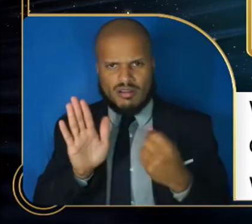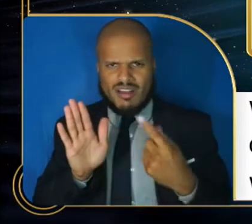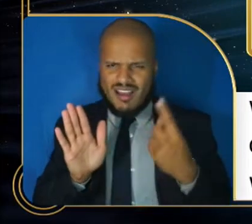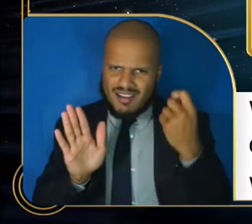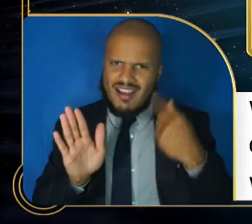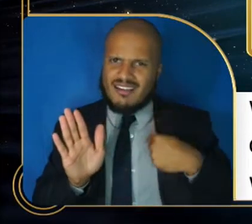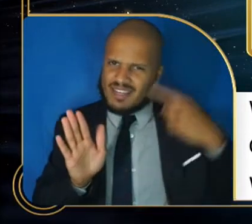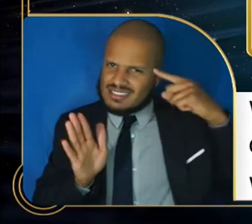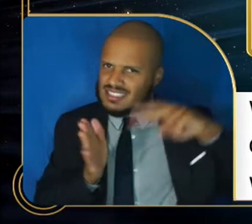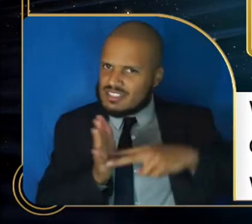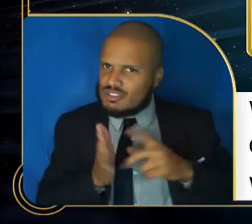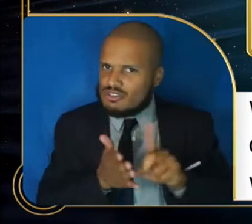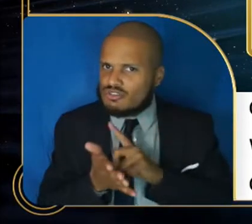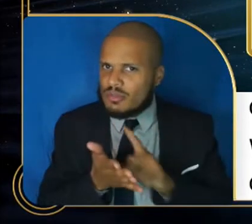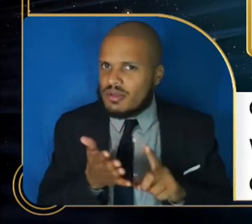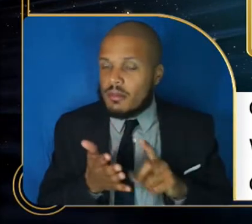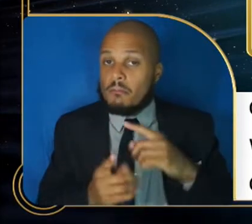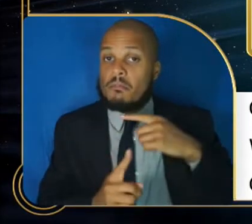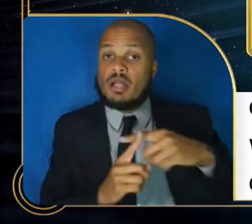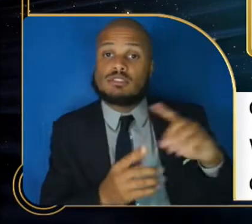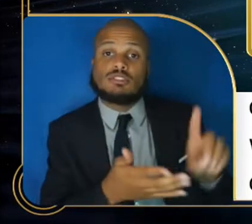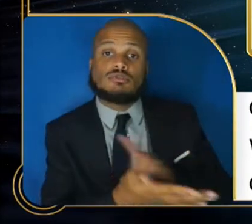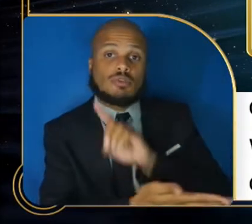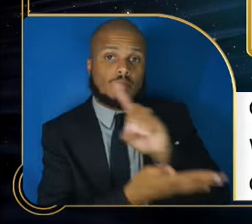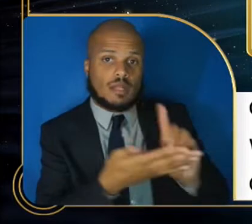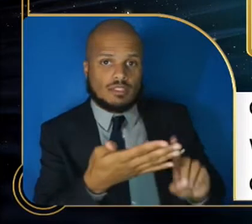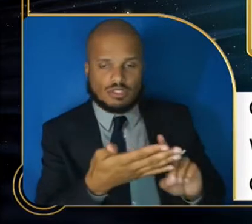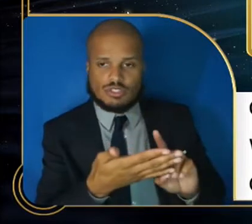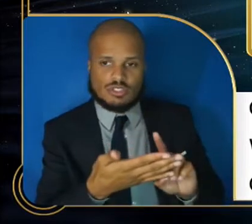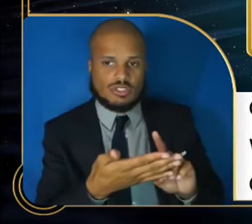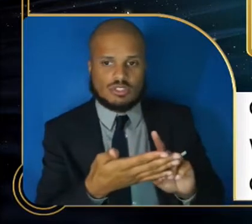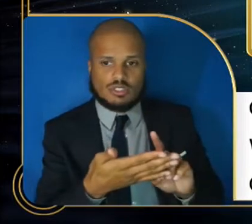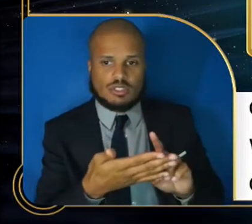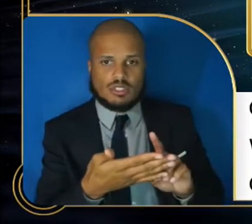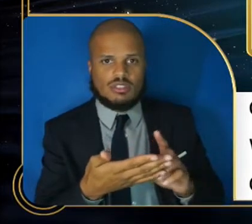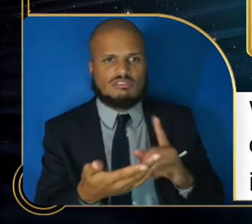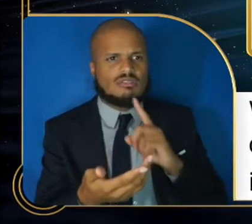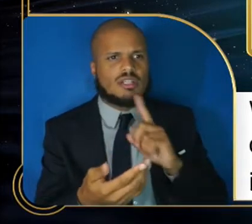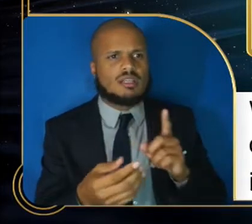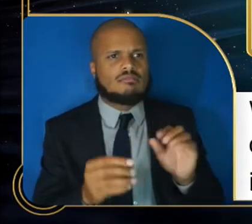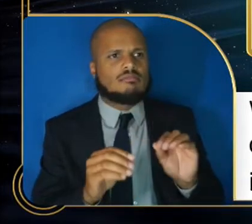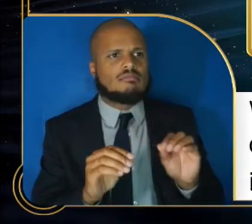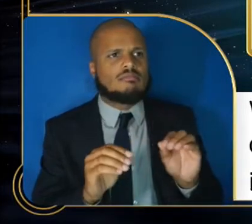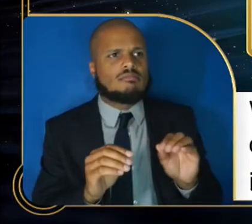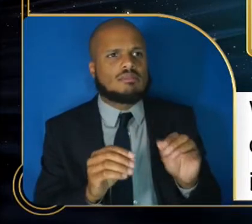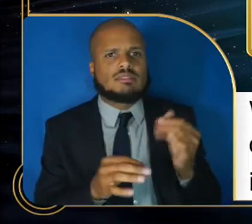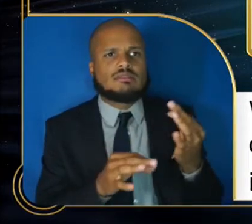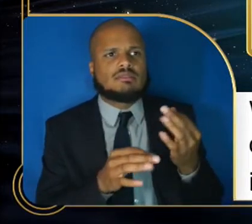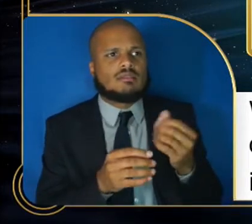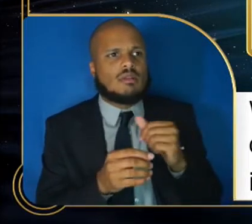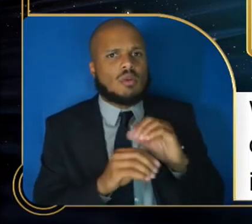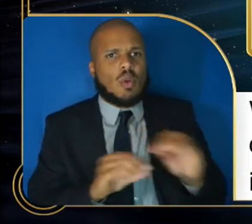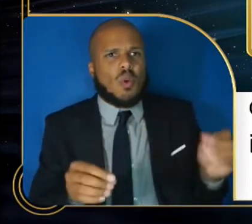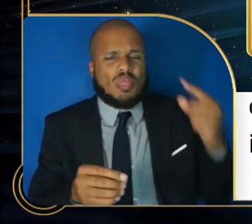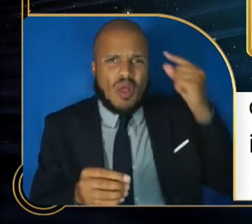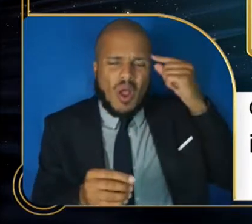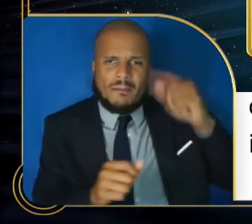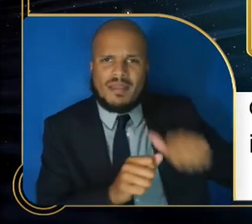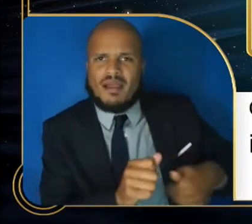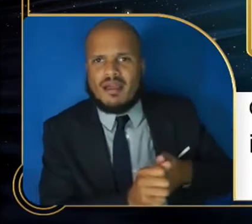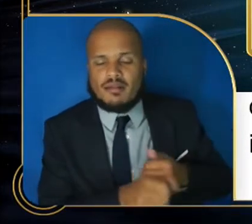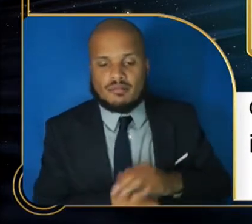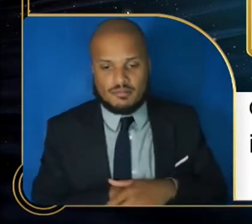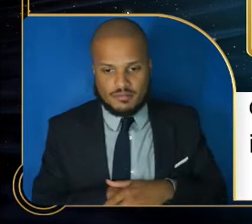discrimination, but also discrimination that was inadvertent or thoughtless. In Ivey versus Morath,